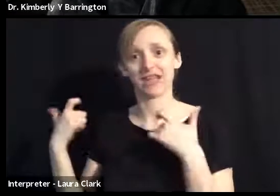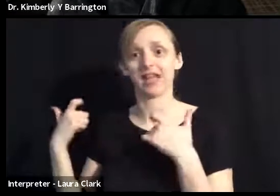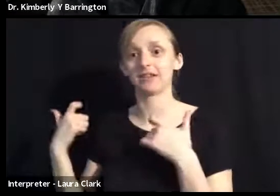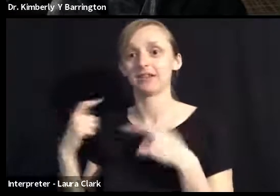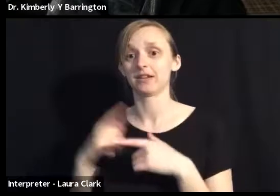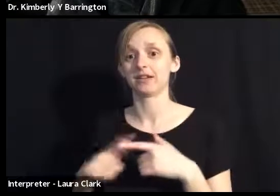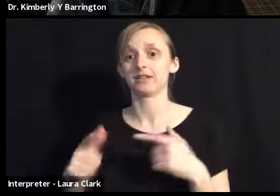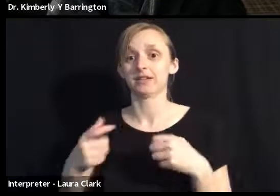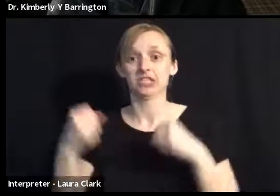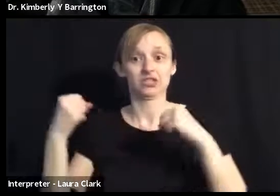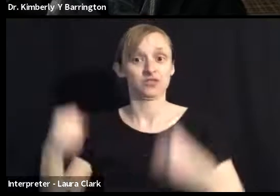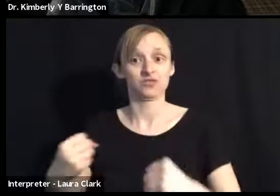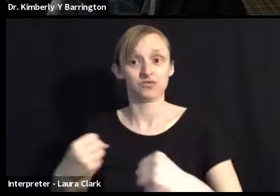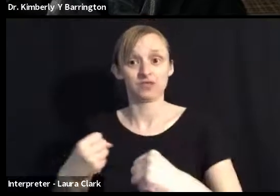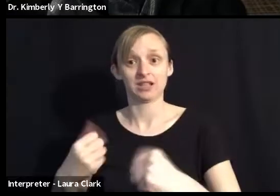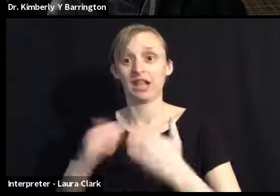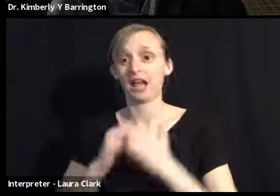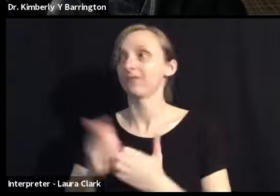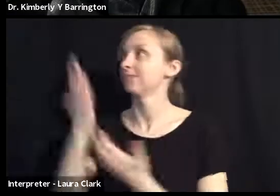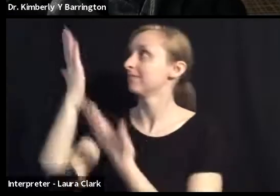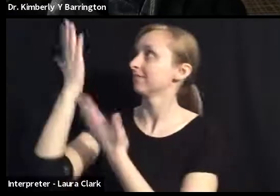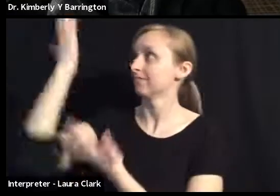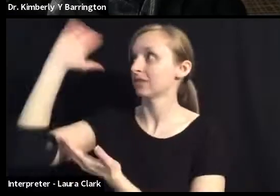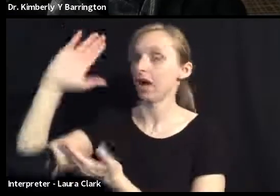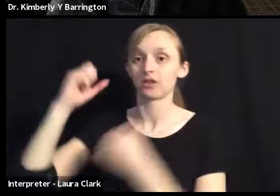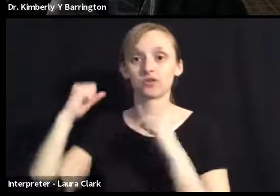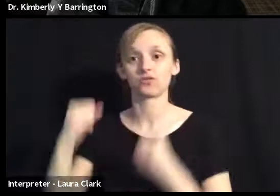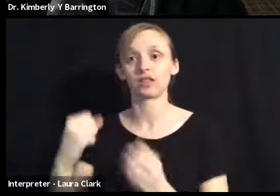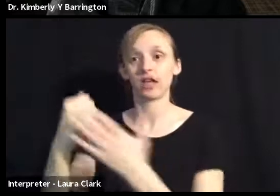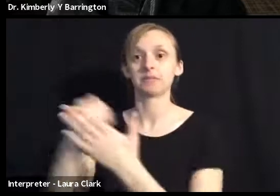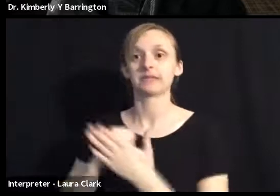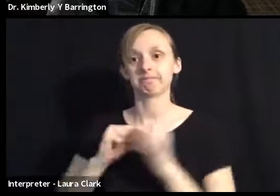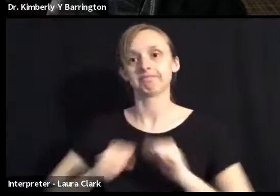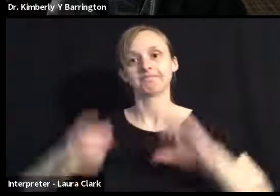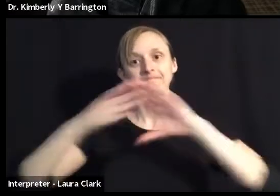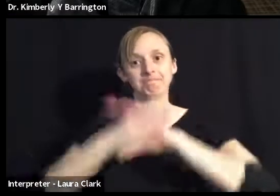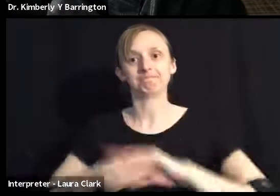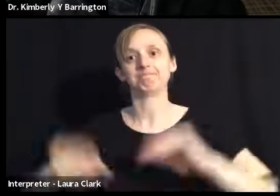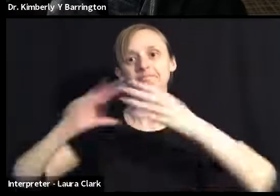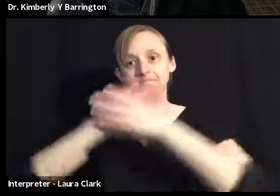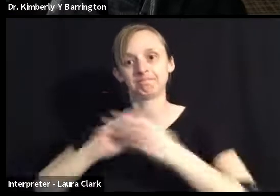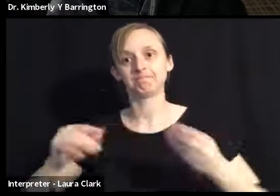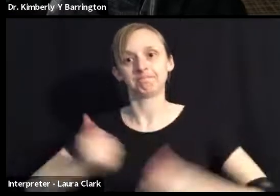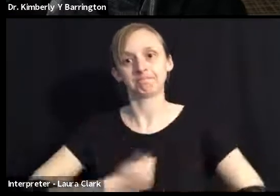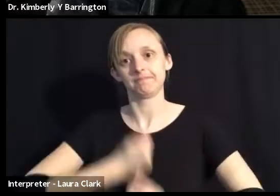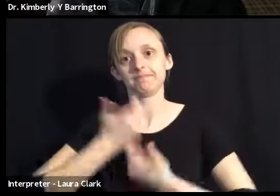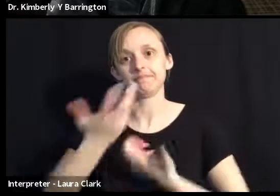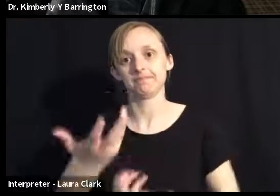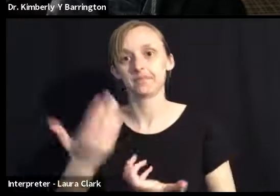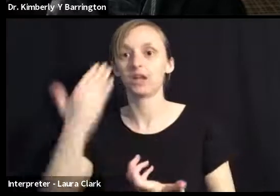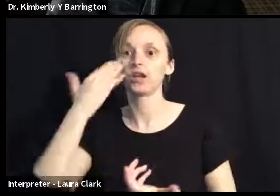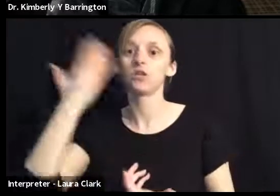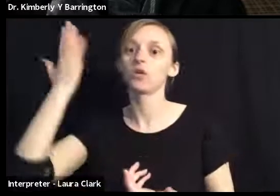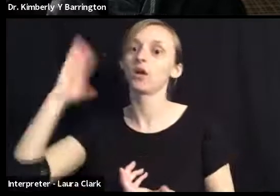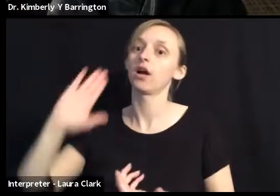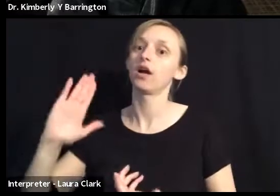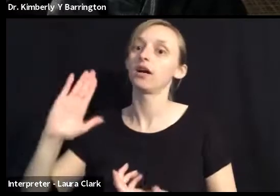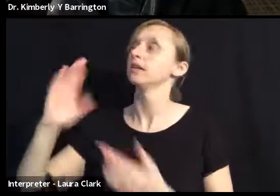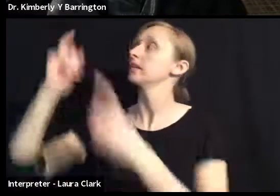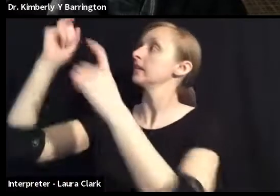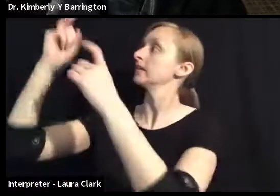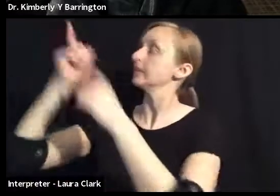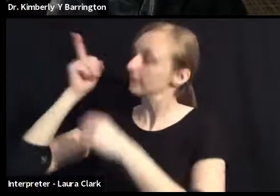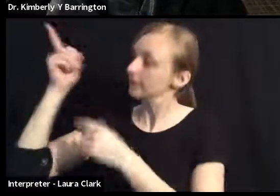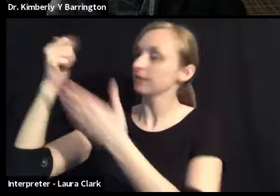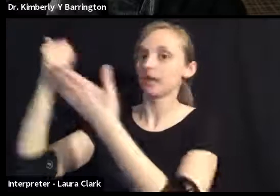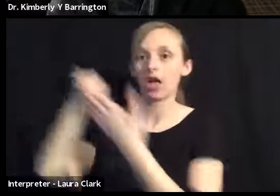of God is why I'm able to talk about it. And because I know that God is a healer, I've